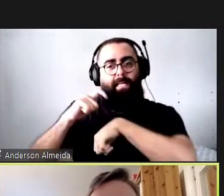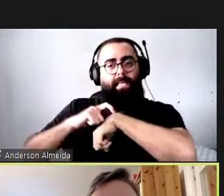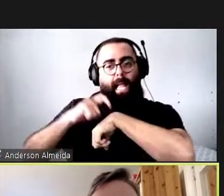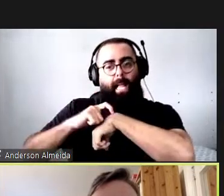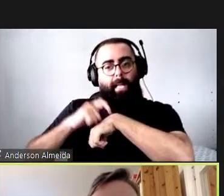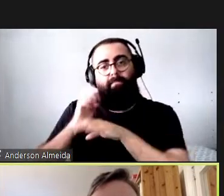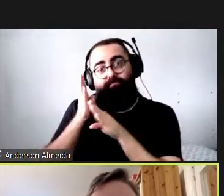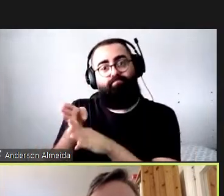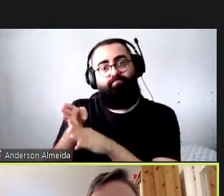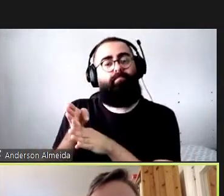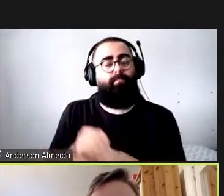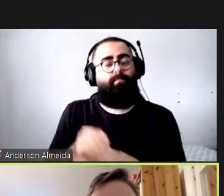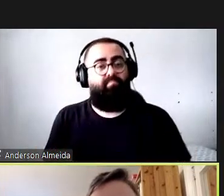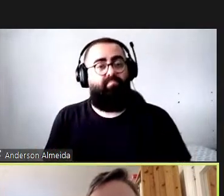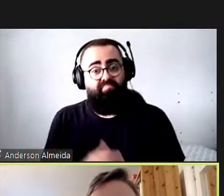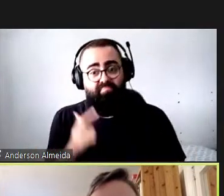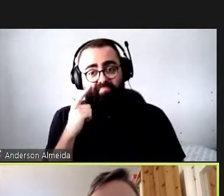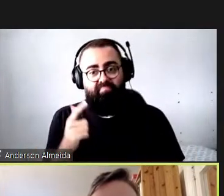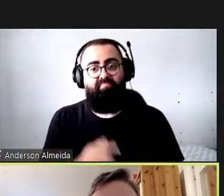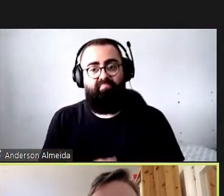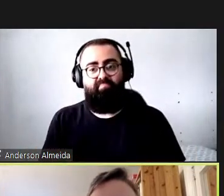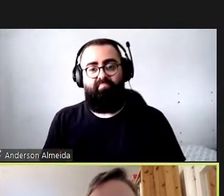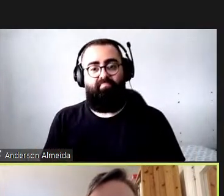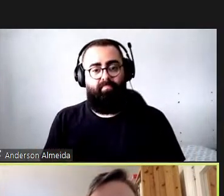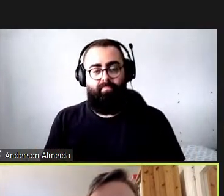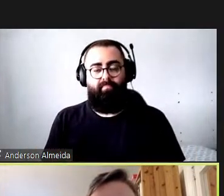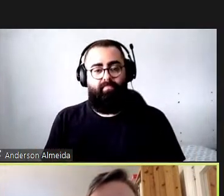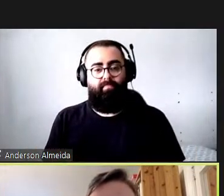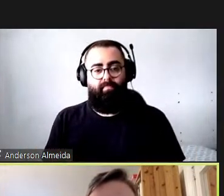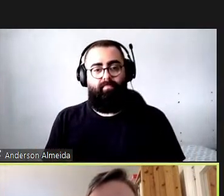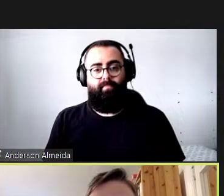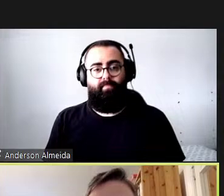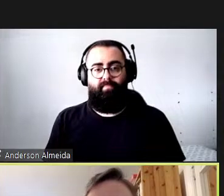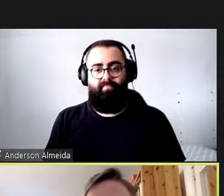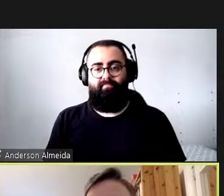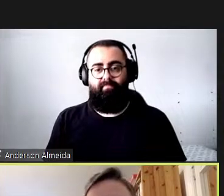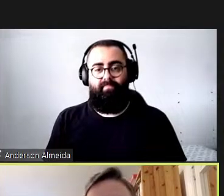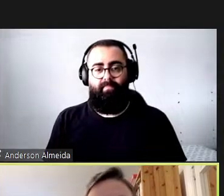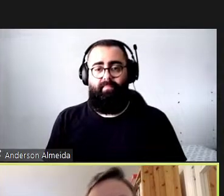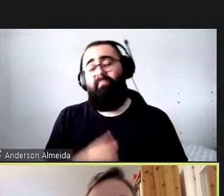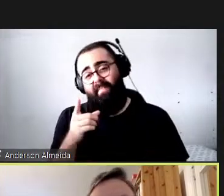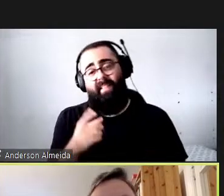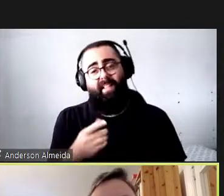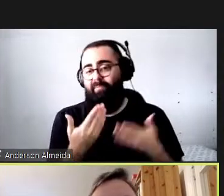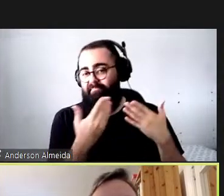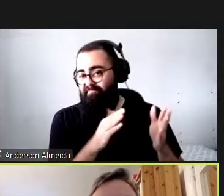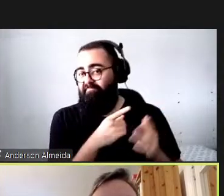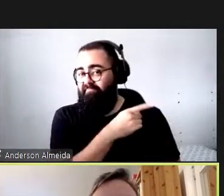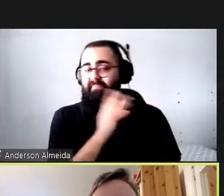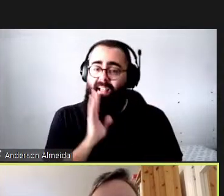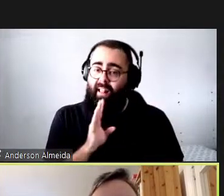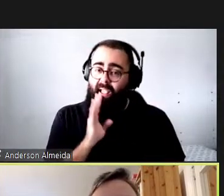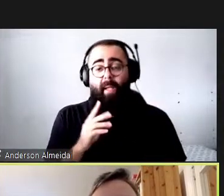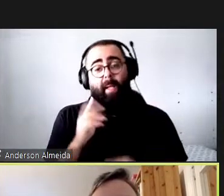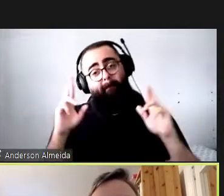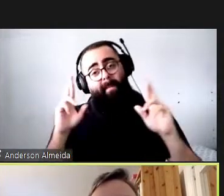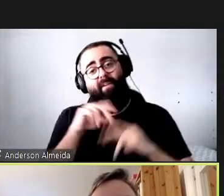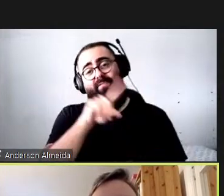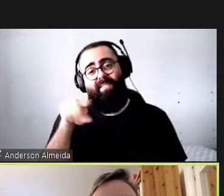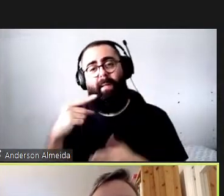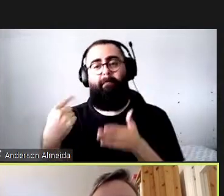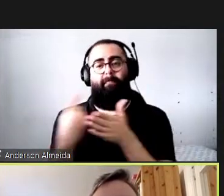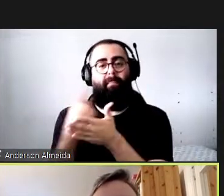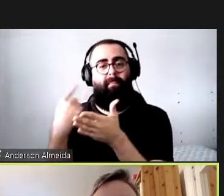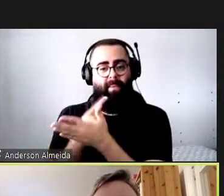I think I will leave that for there, and I can leave that for now, and I can answer questions if anyone has them.